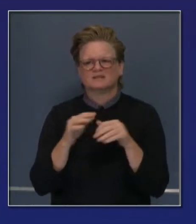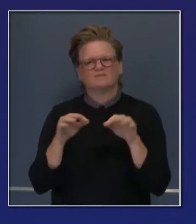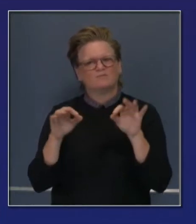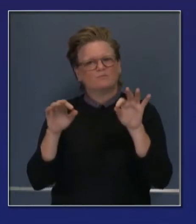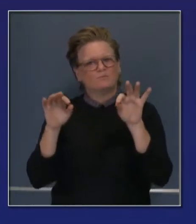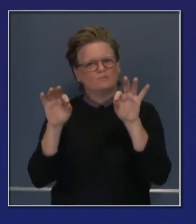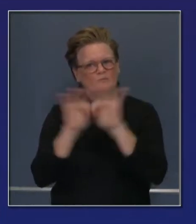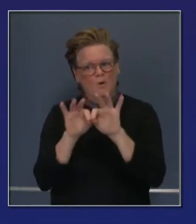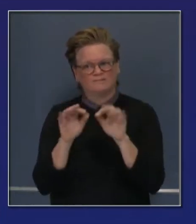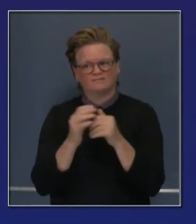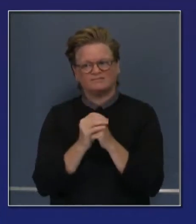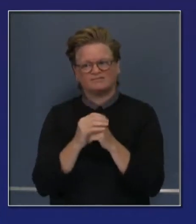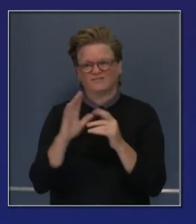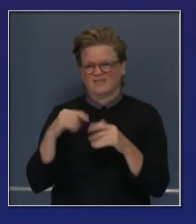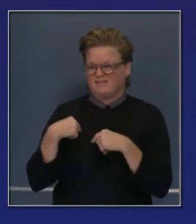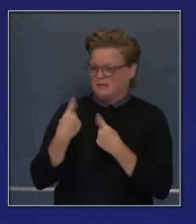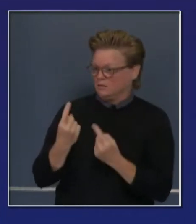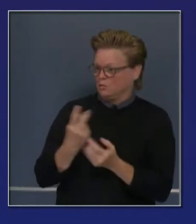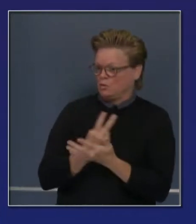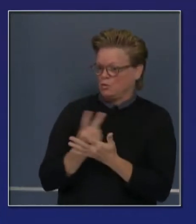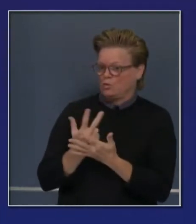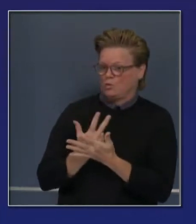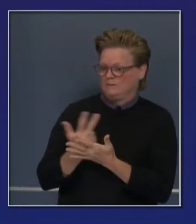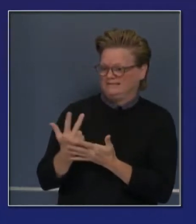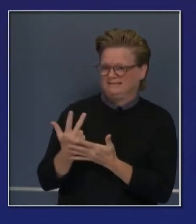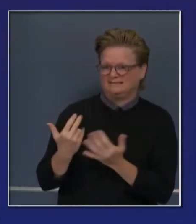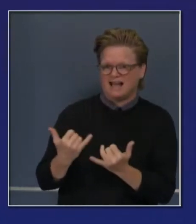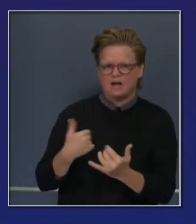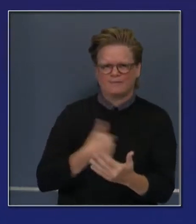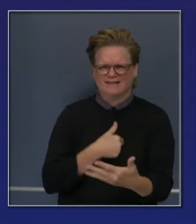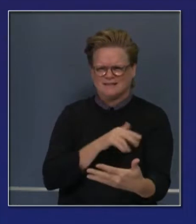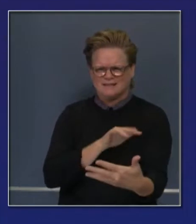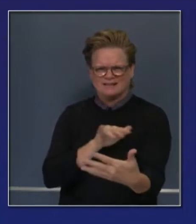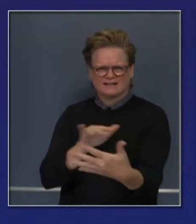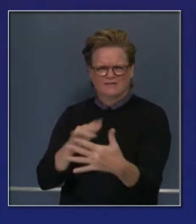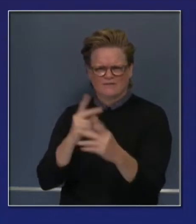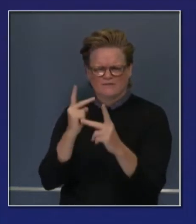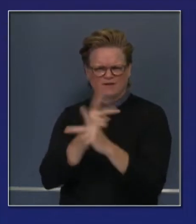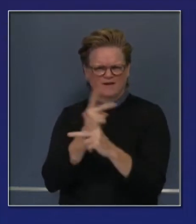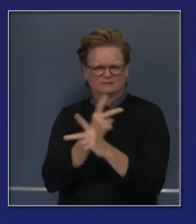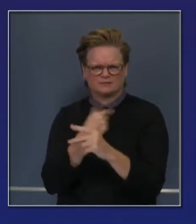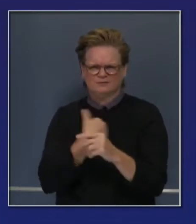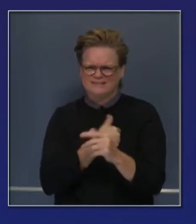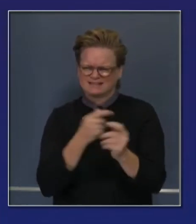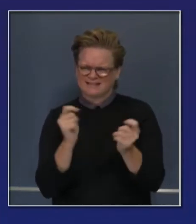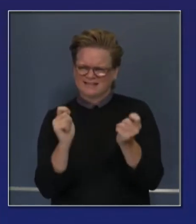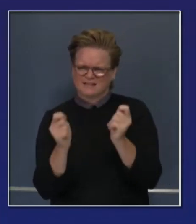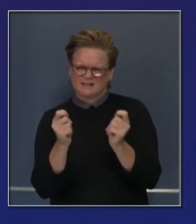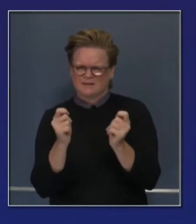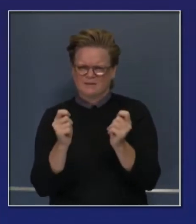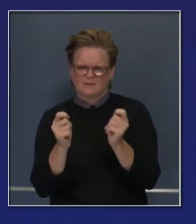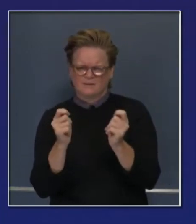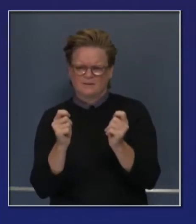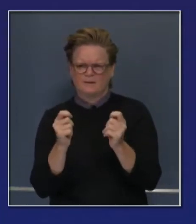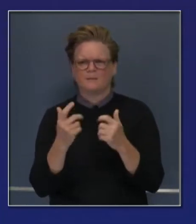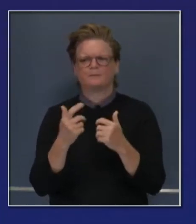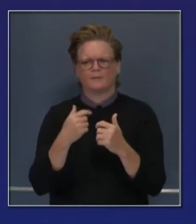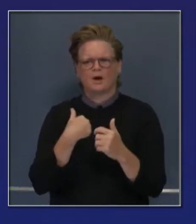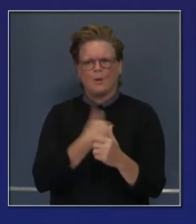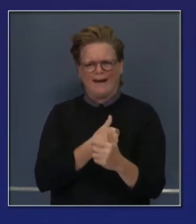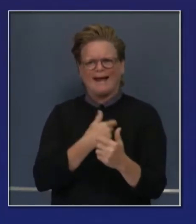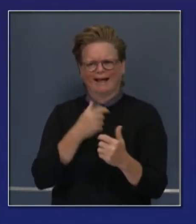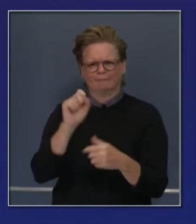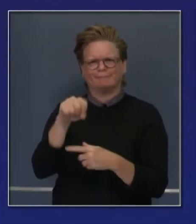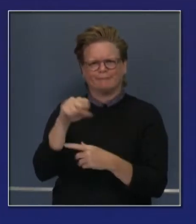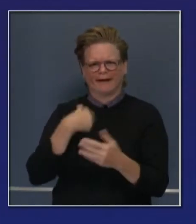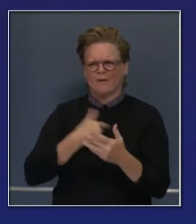last few weeks, we've been previewing that we wanted to make adjustments based upon the input we've received from county health